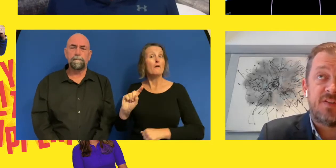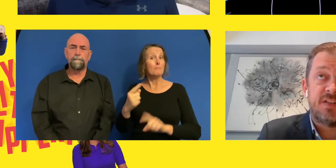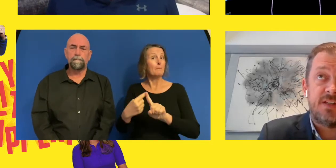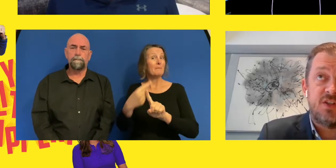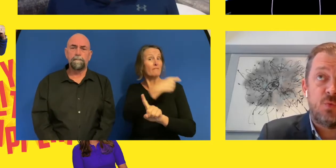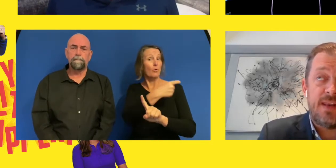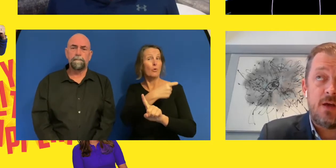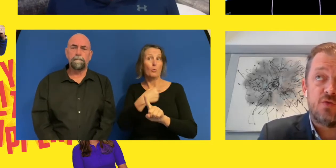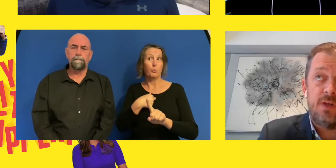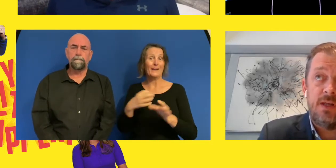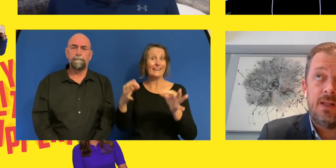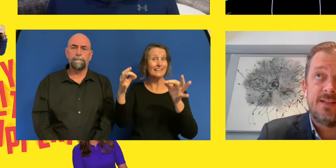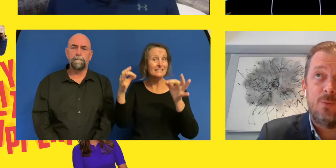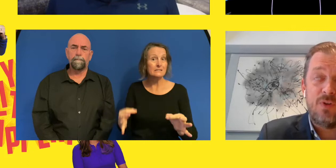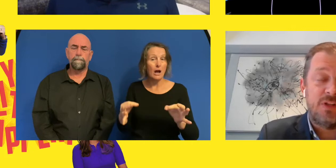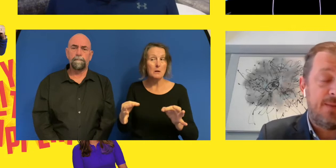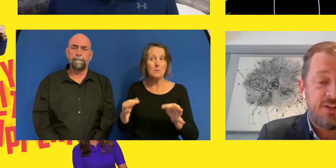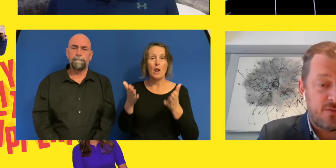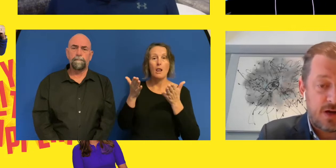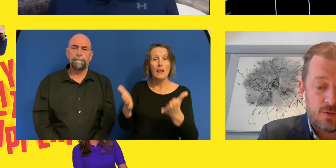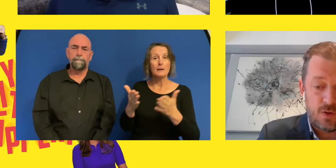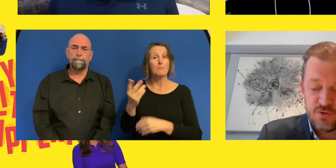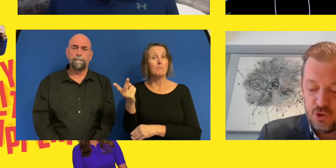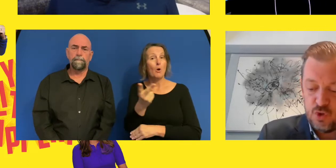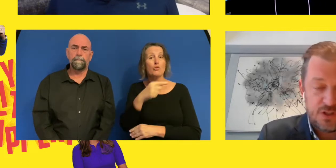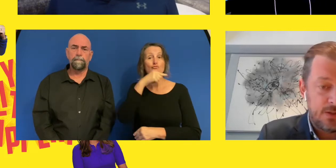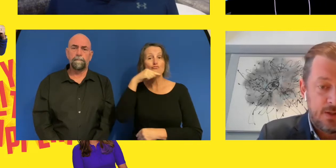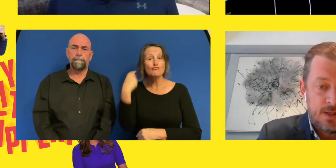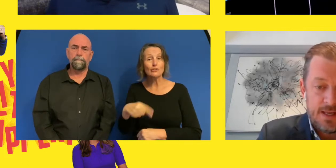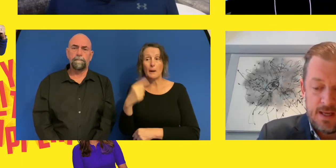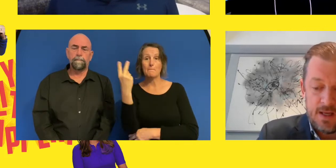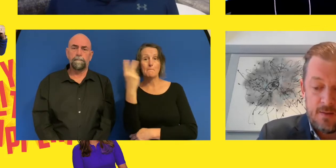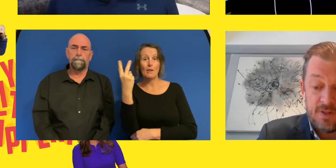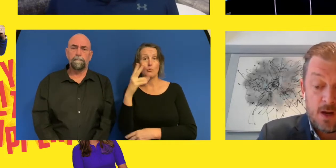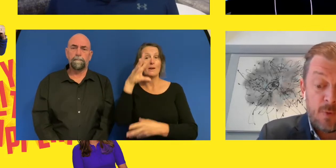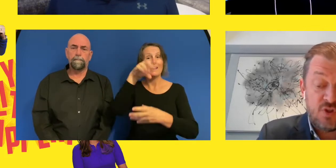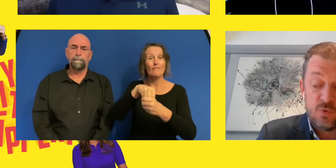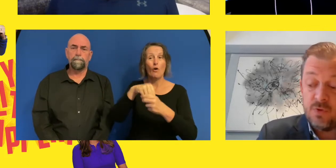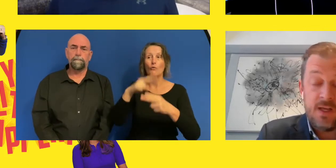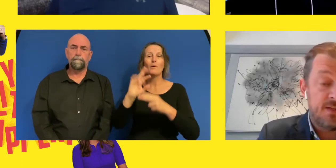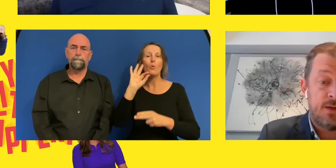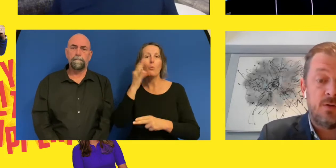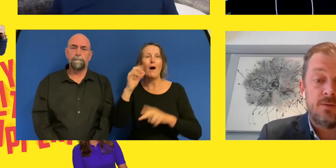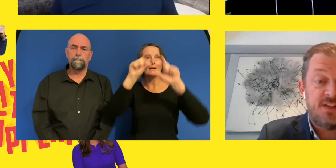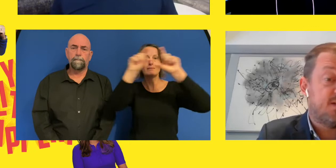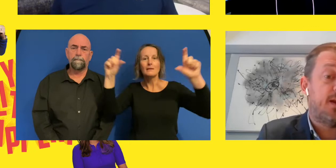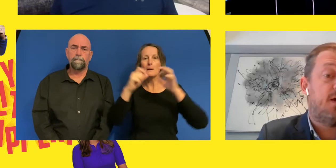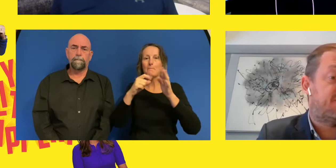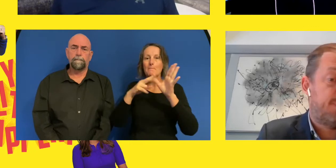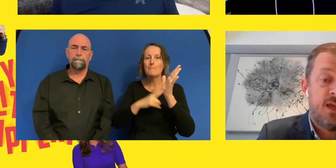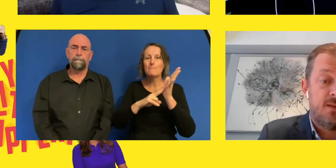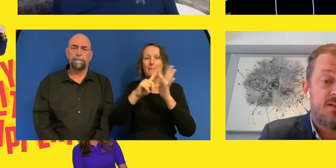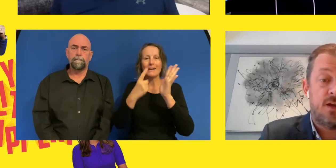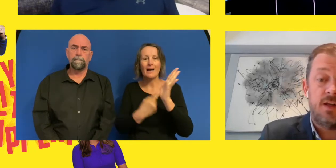The first decision we announced, we went to the limit of our constitution. But our membership was really clear and say, look, this is not